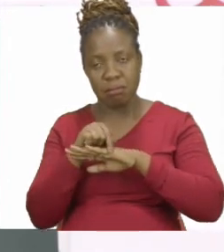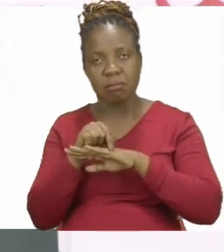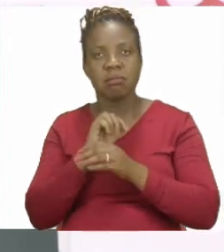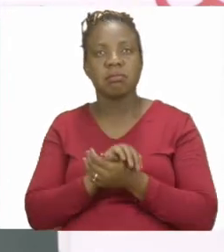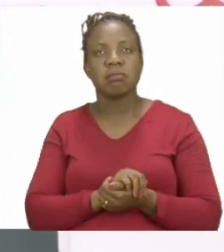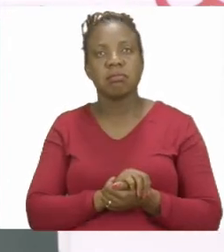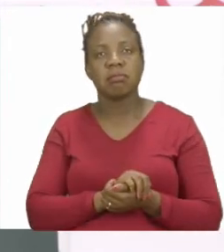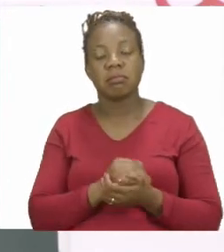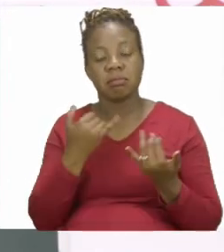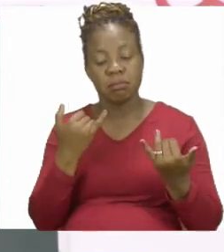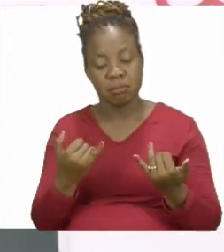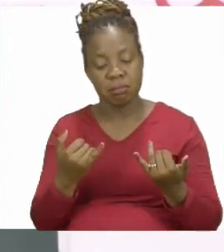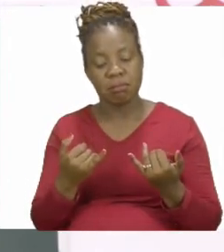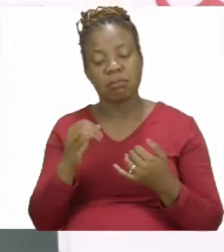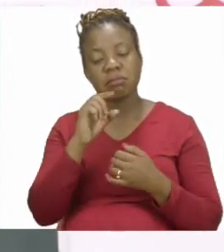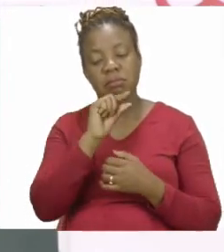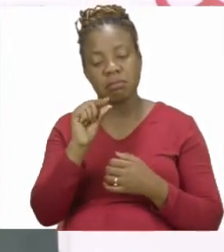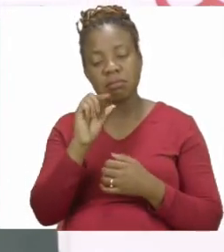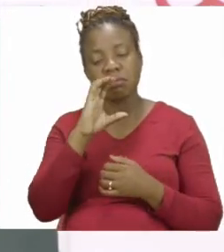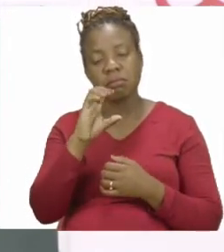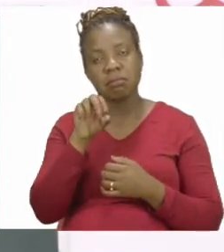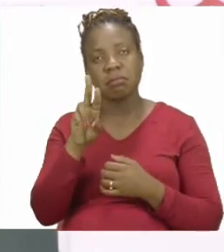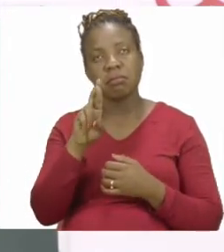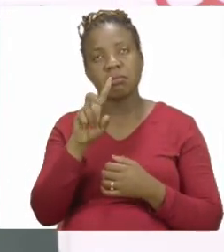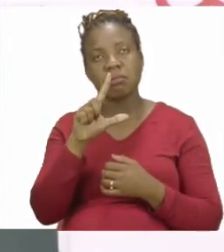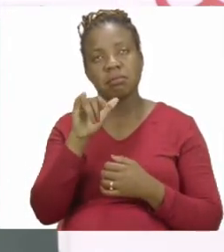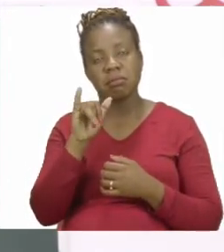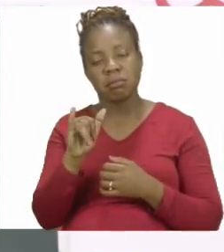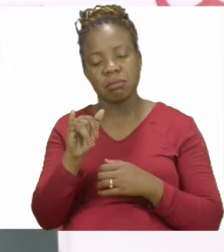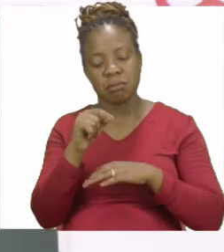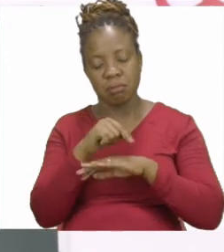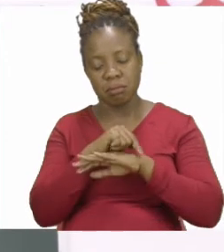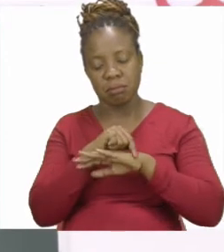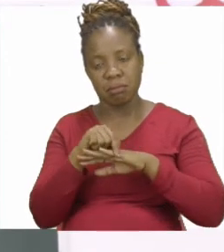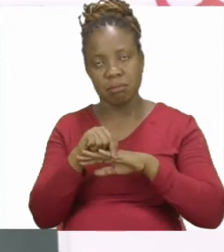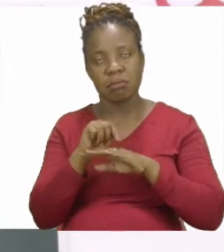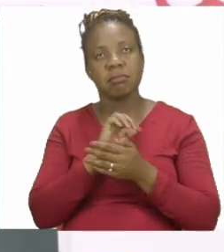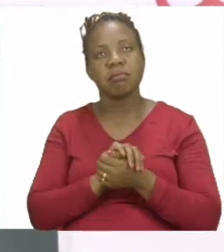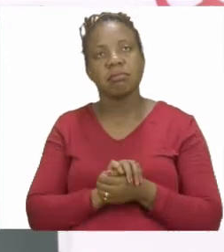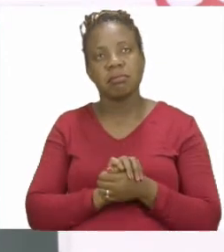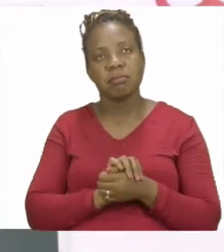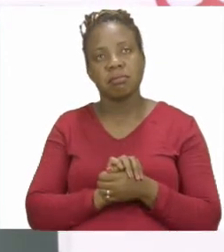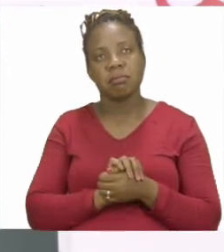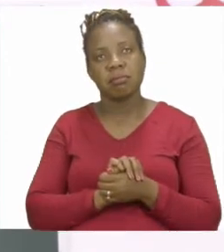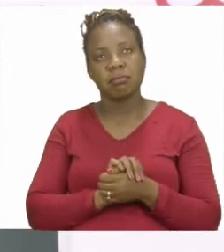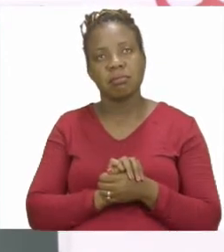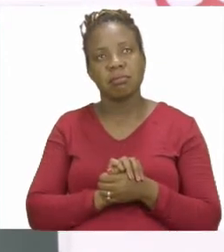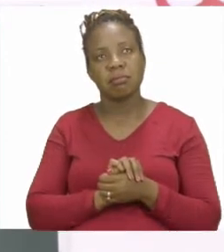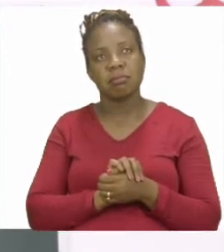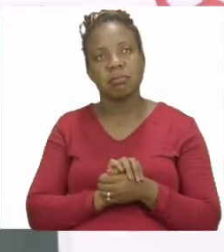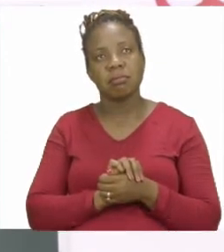have underlined the word curly. In the next part of the activity, we have to